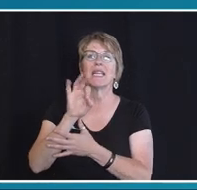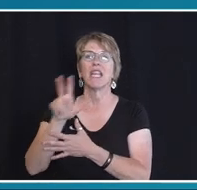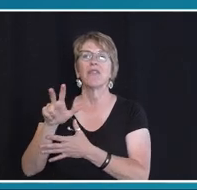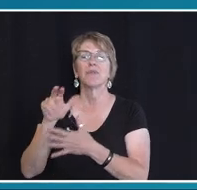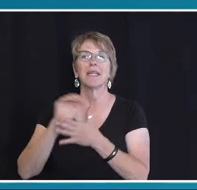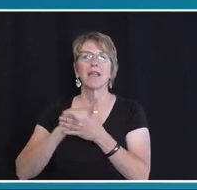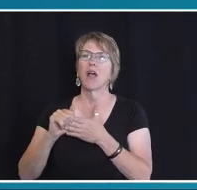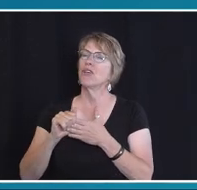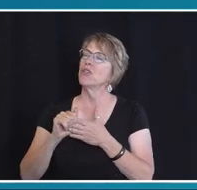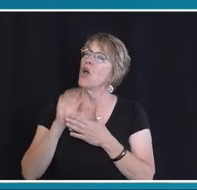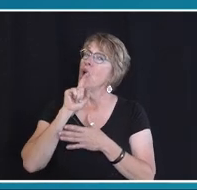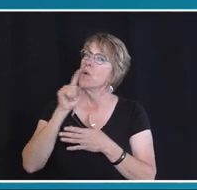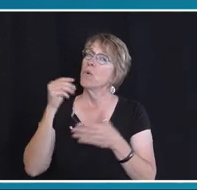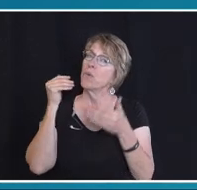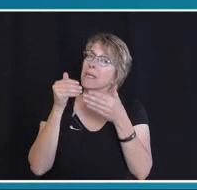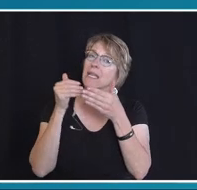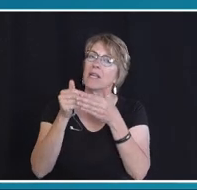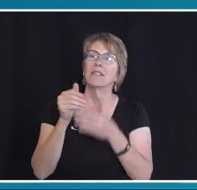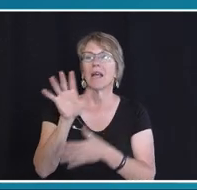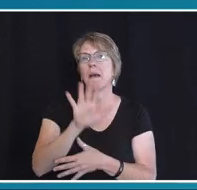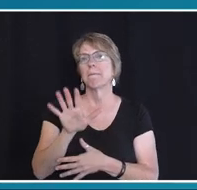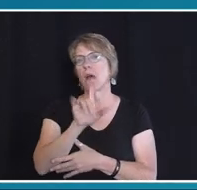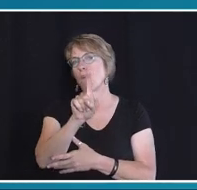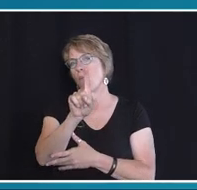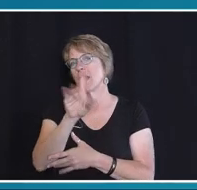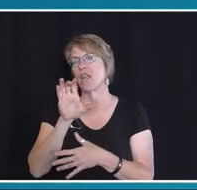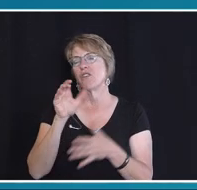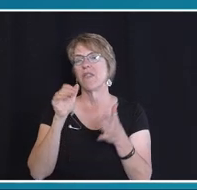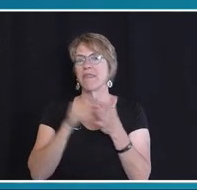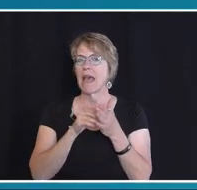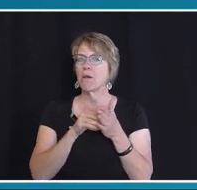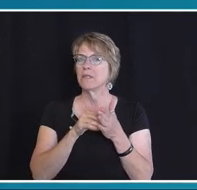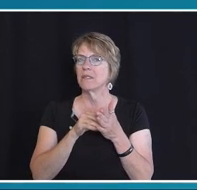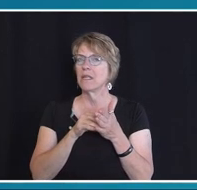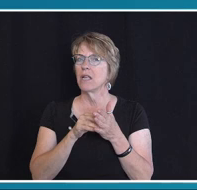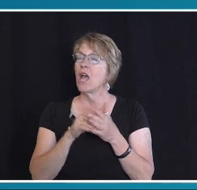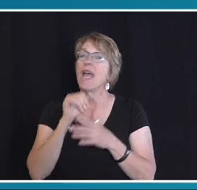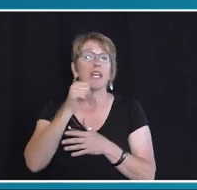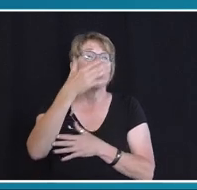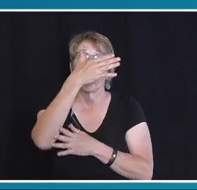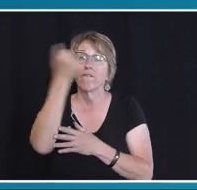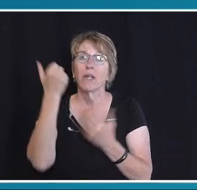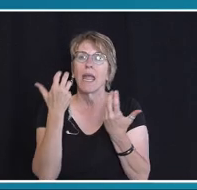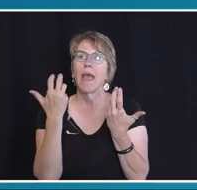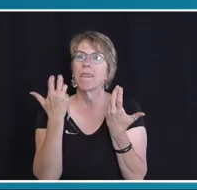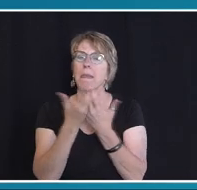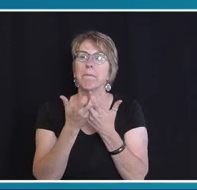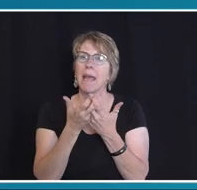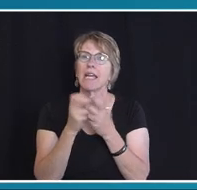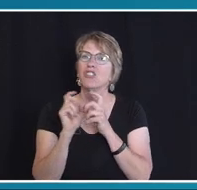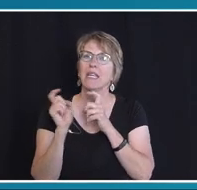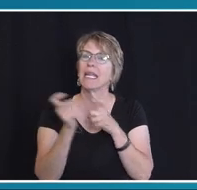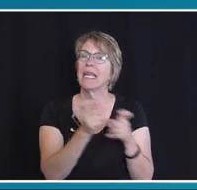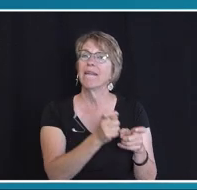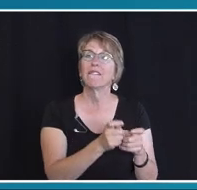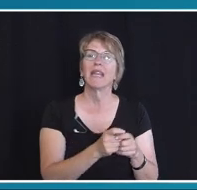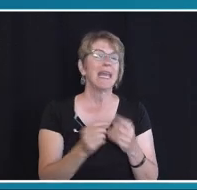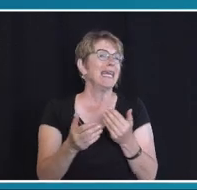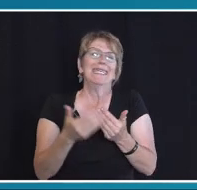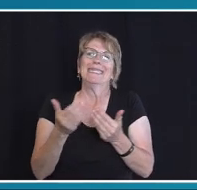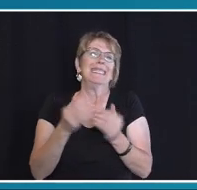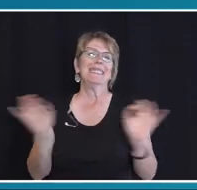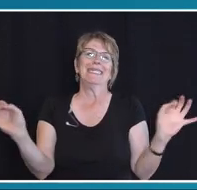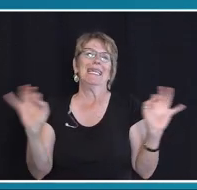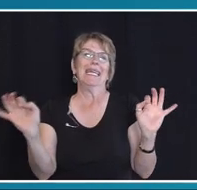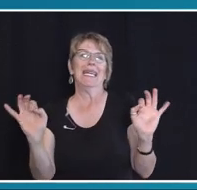$99,093. We are so close, guys. We need another $100,000. Of course, don't forget that matching gift, but we need another $100,000. So easy. Like